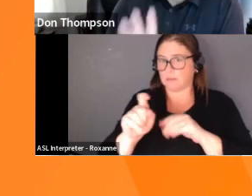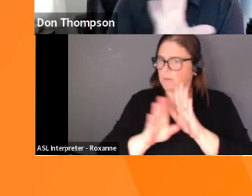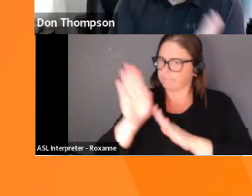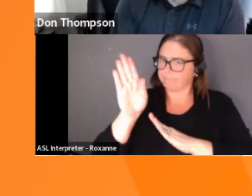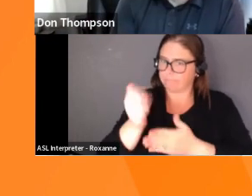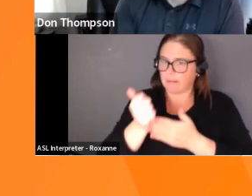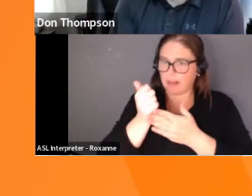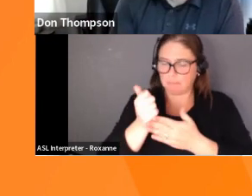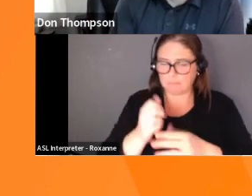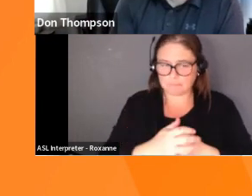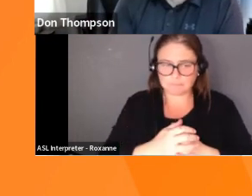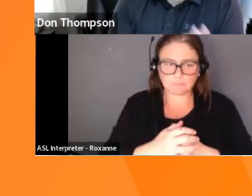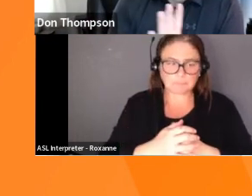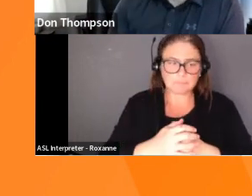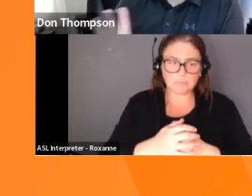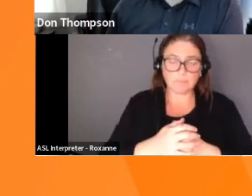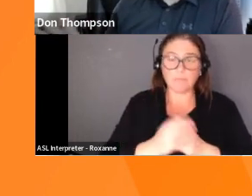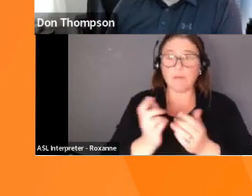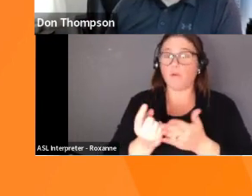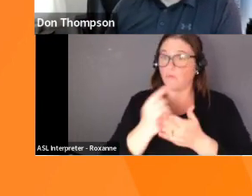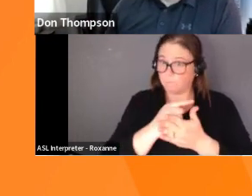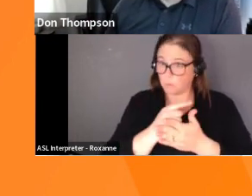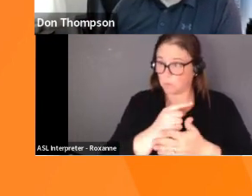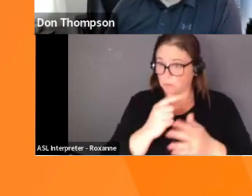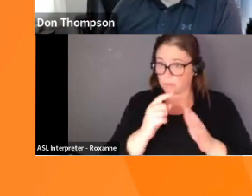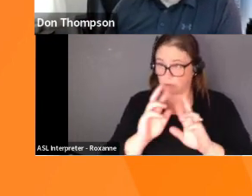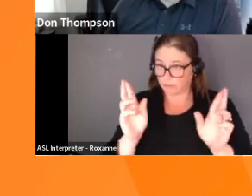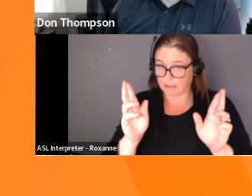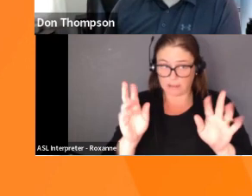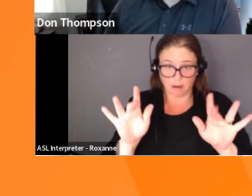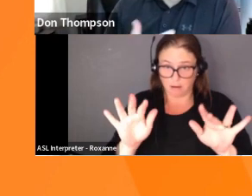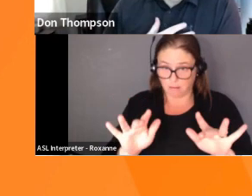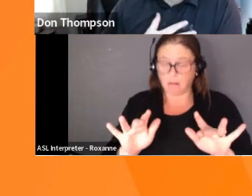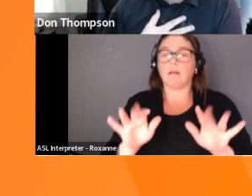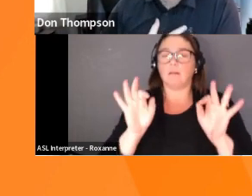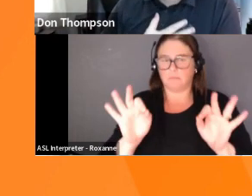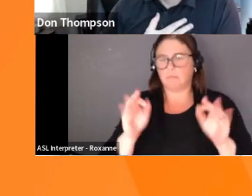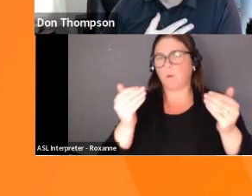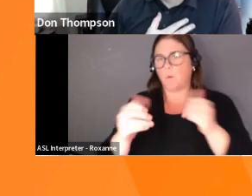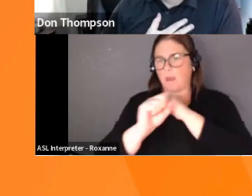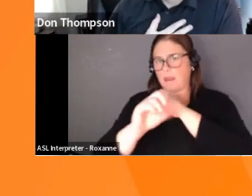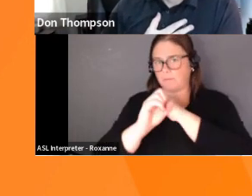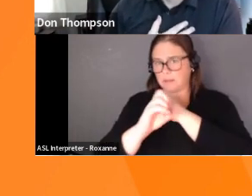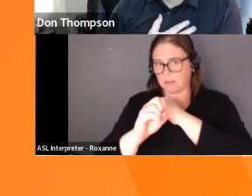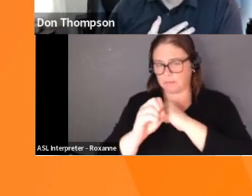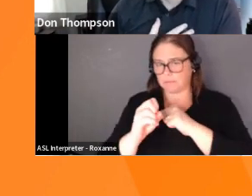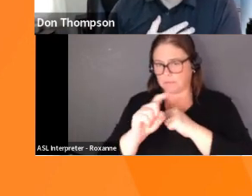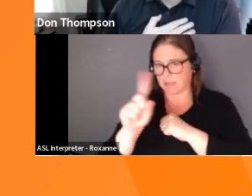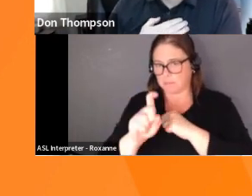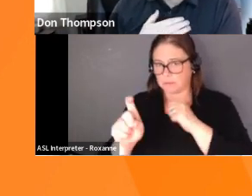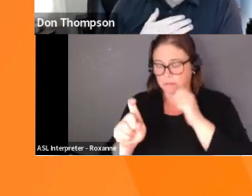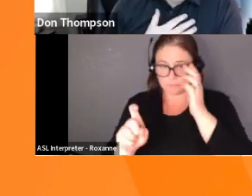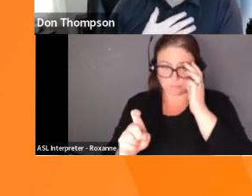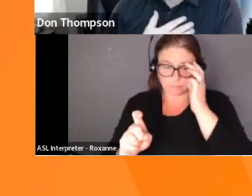once we have reviews, then it's time to advertise on Amazon. And so what I tend to do with clients